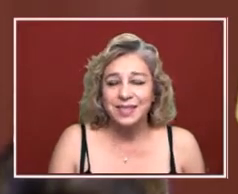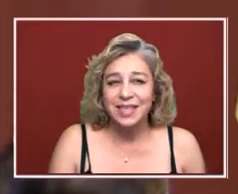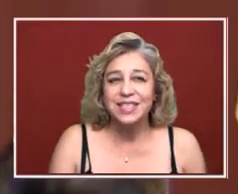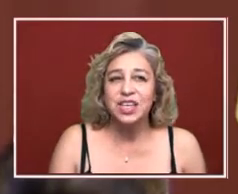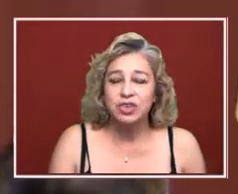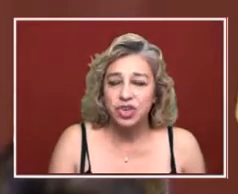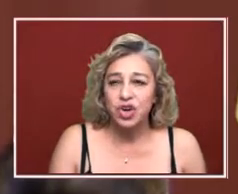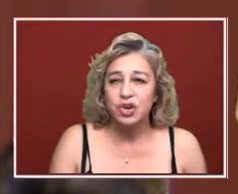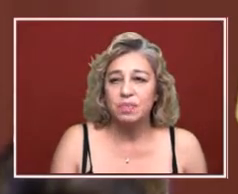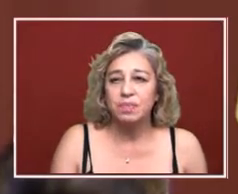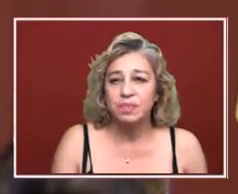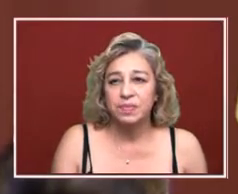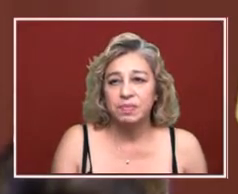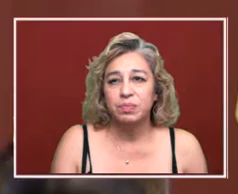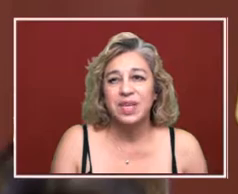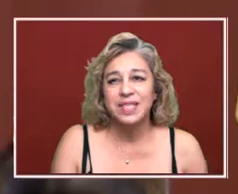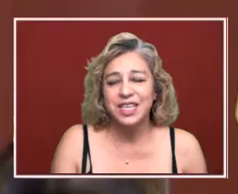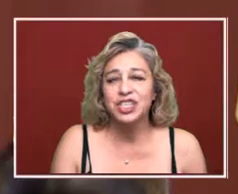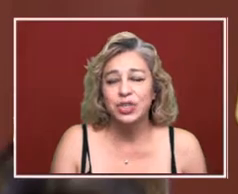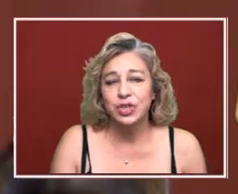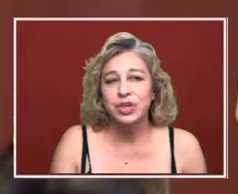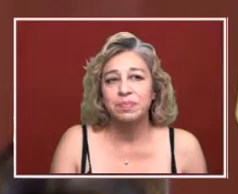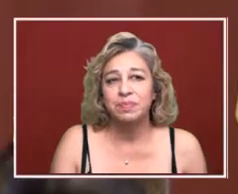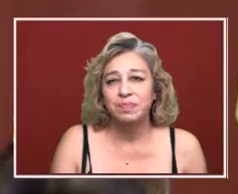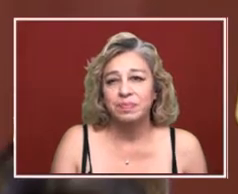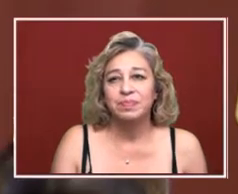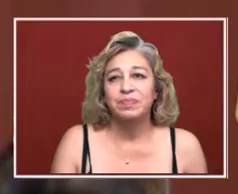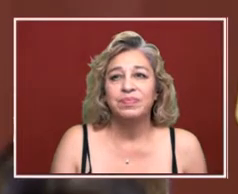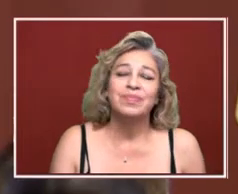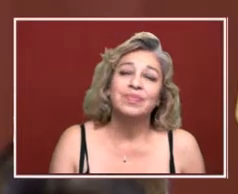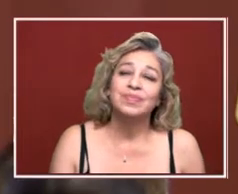past six-year term, presidential term.